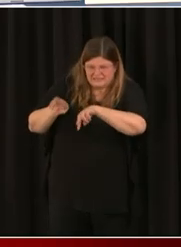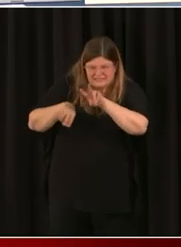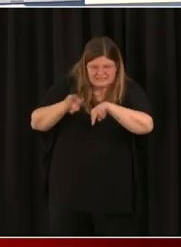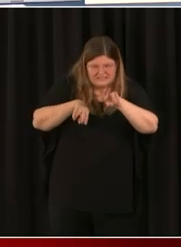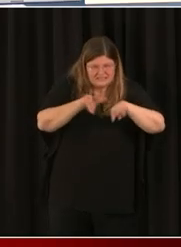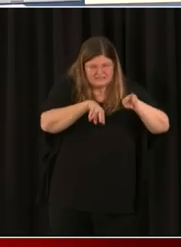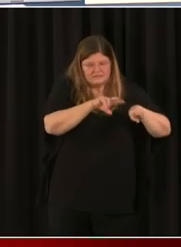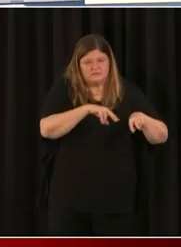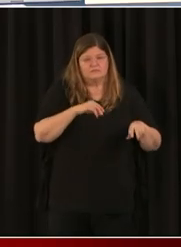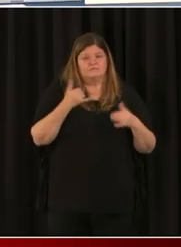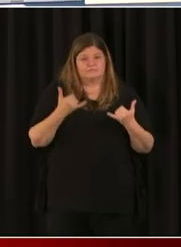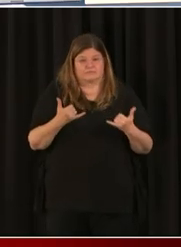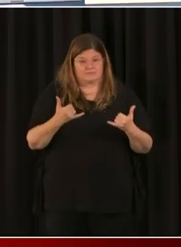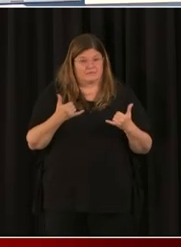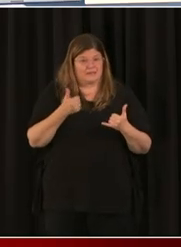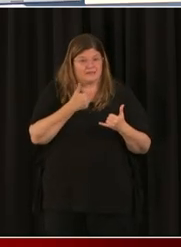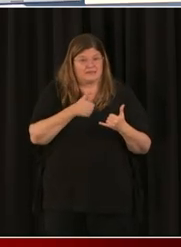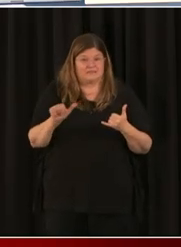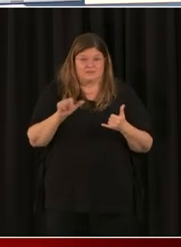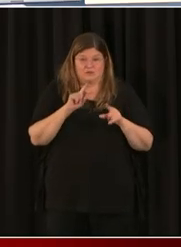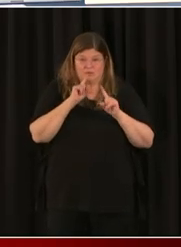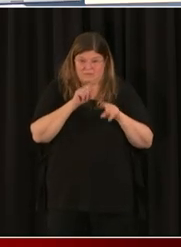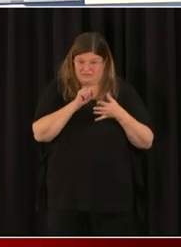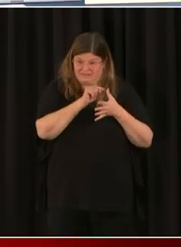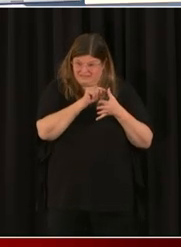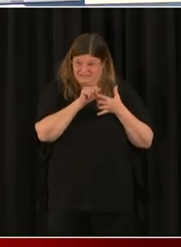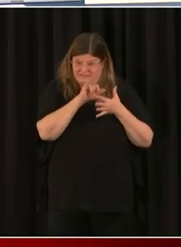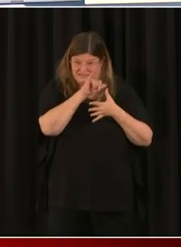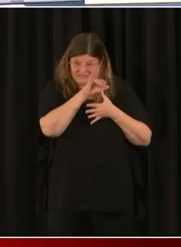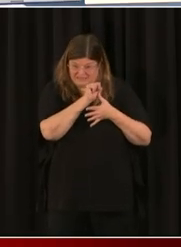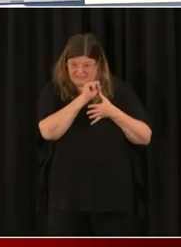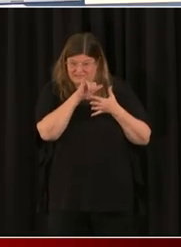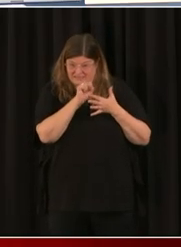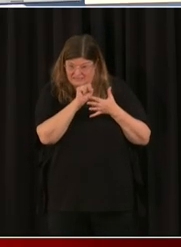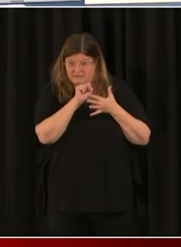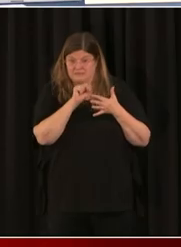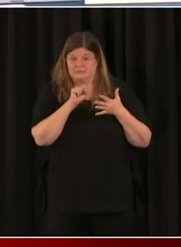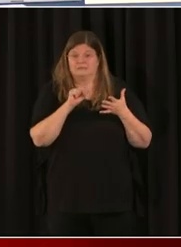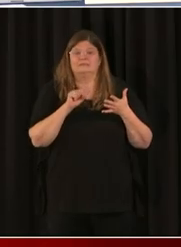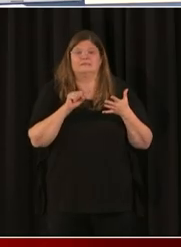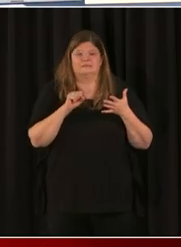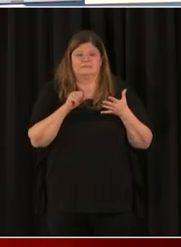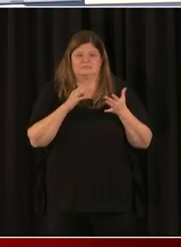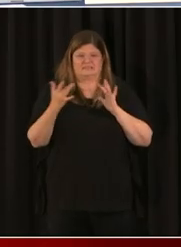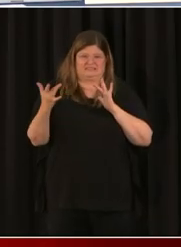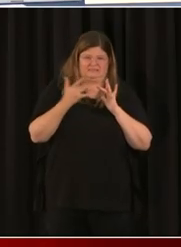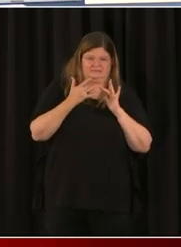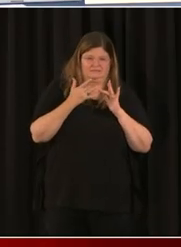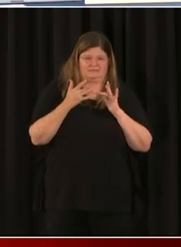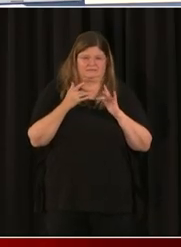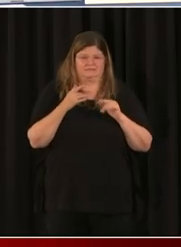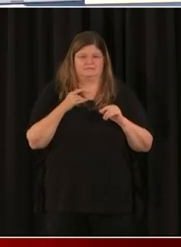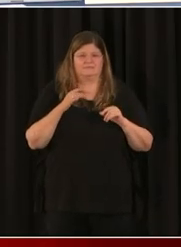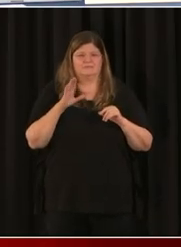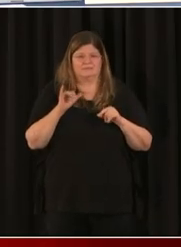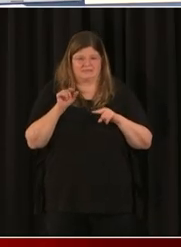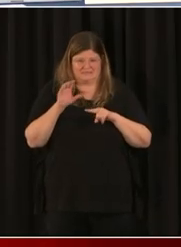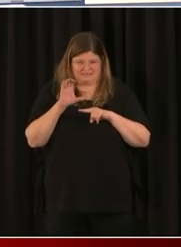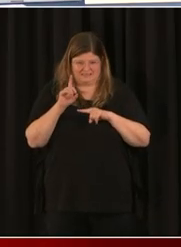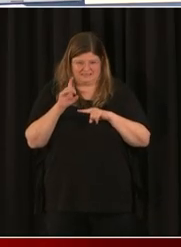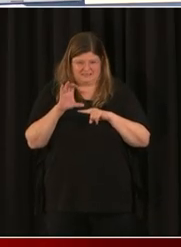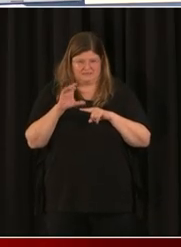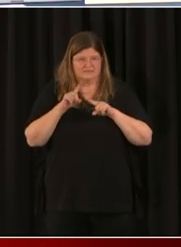to answer affirmatively to any of those questions, and reminds me that I may be contacted by the CDC at any point in time, depending